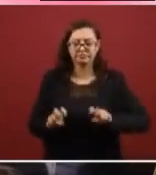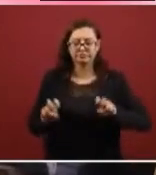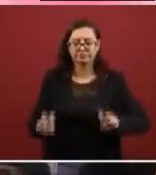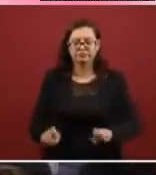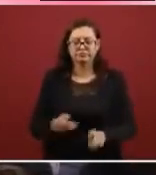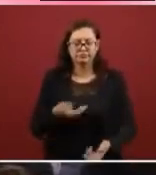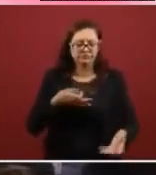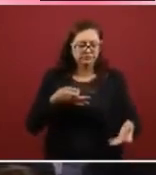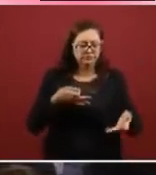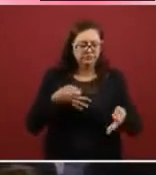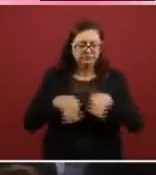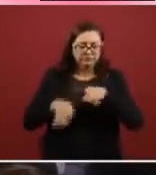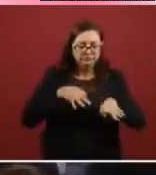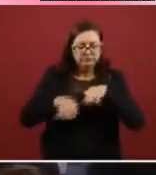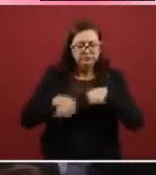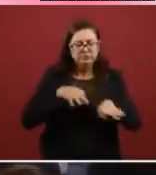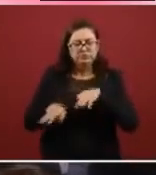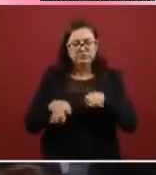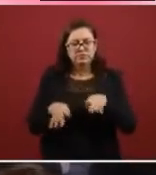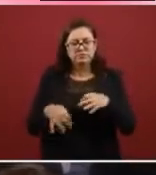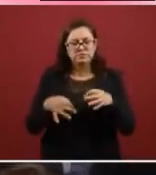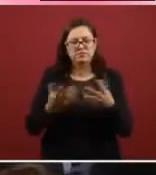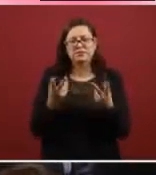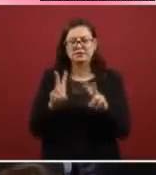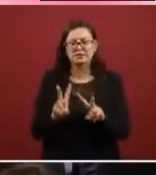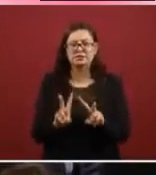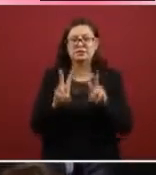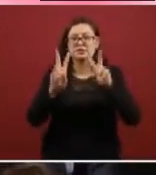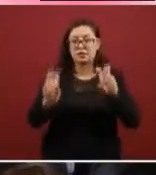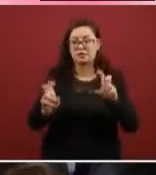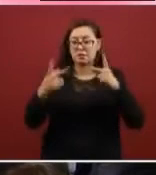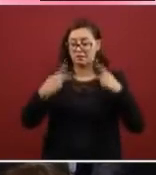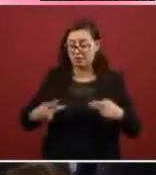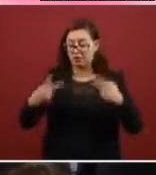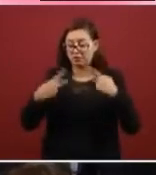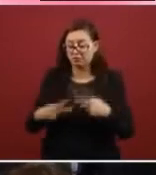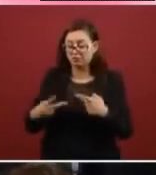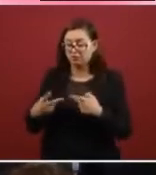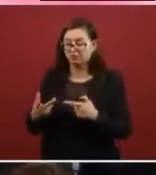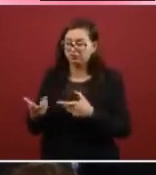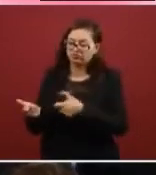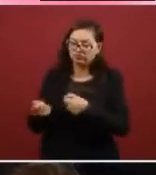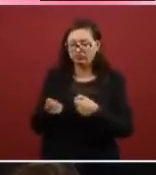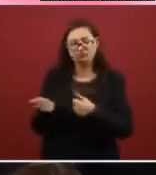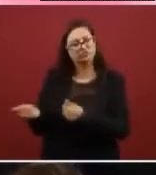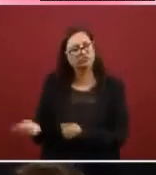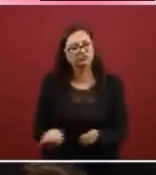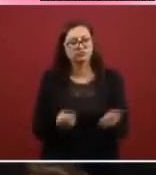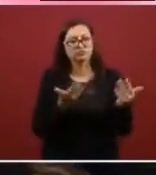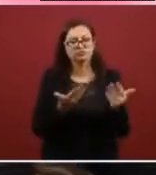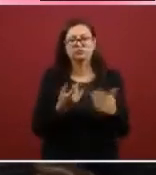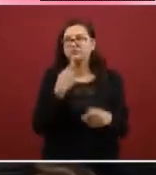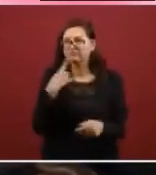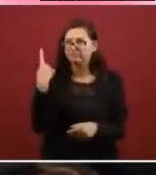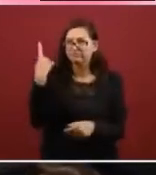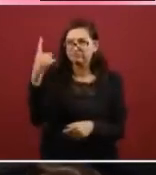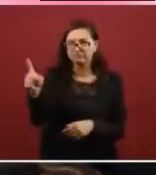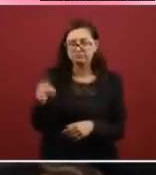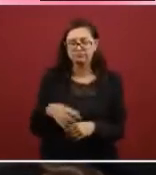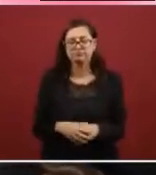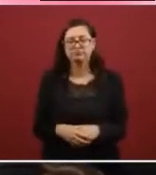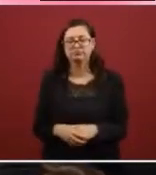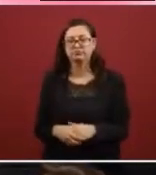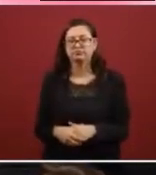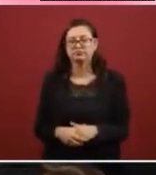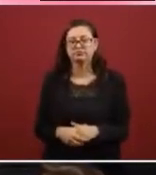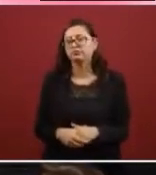they've presented something to the Attorney General, everything that has to do with trafficking. And the first